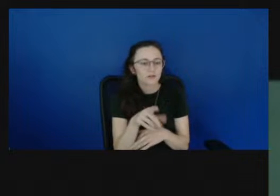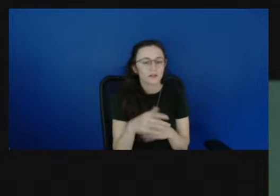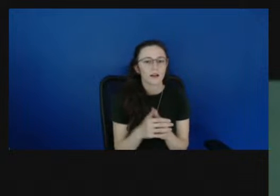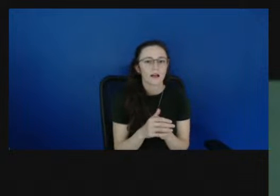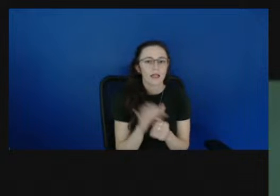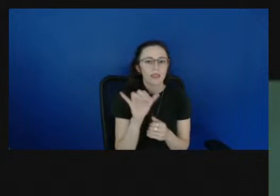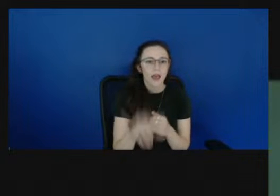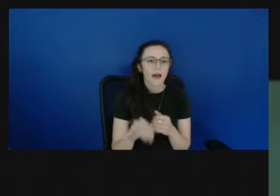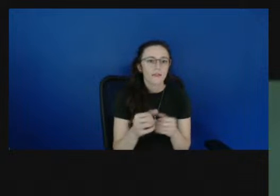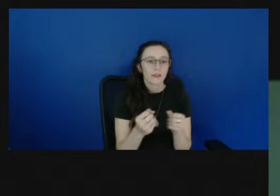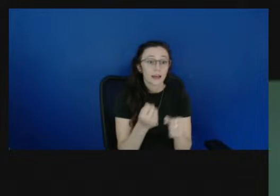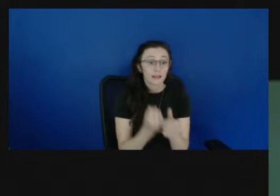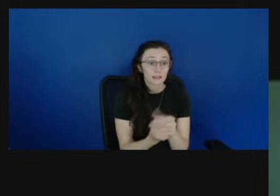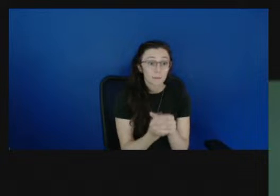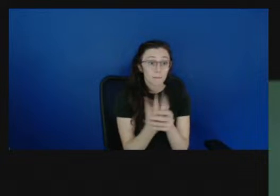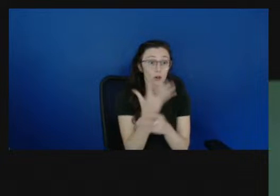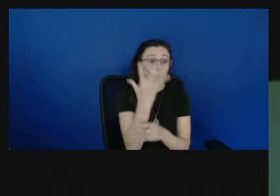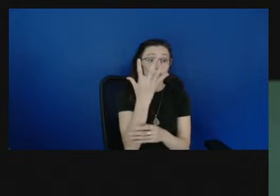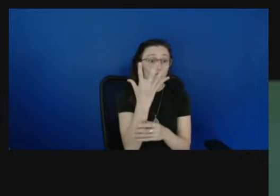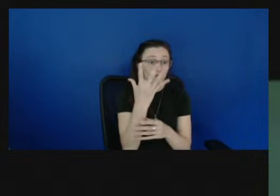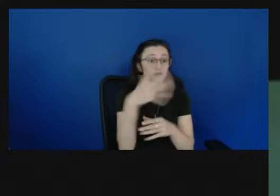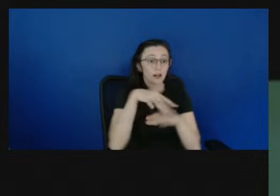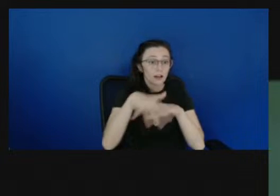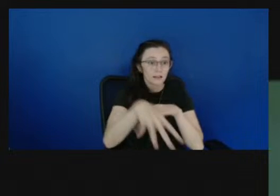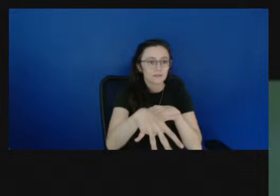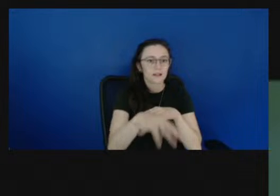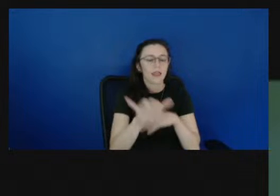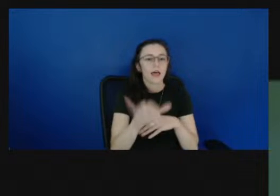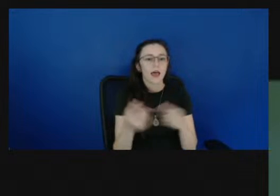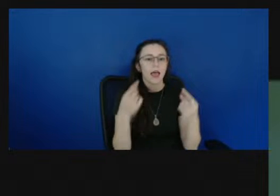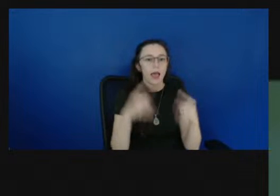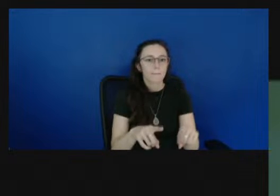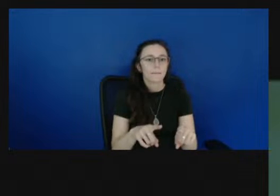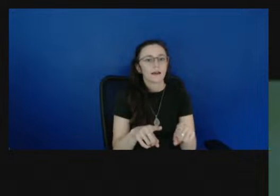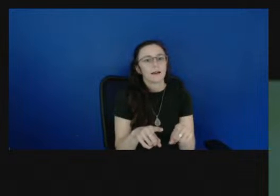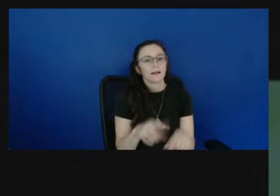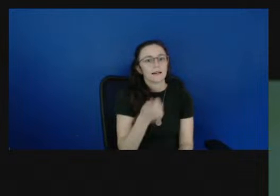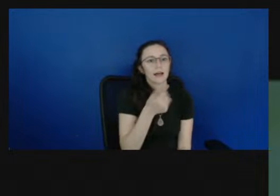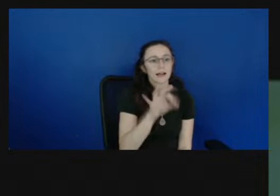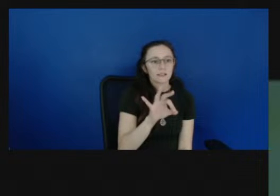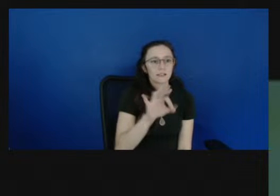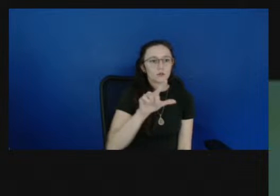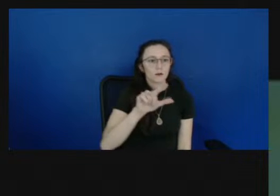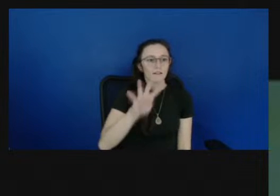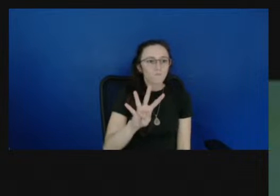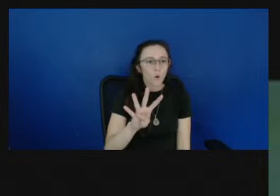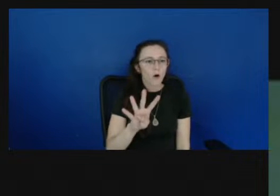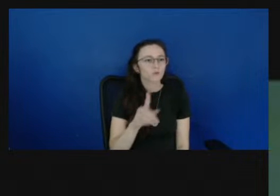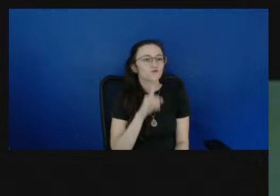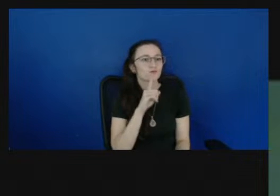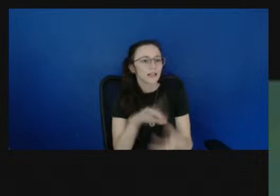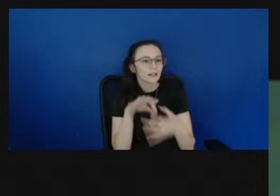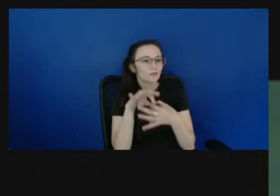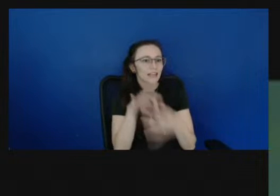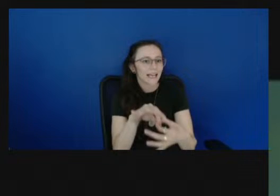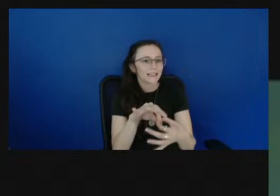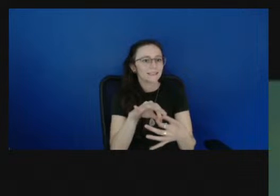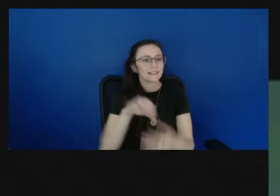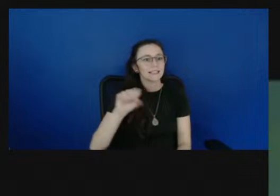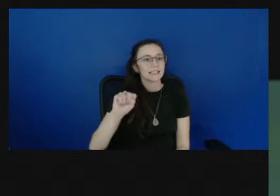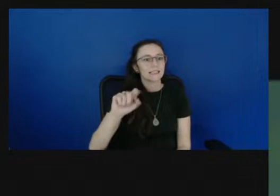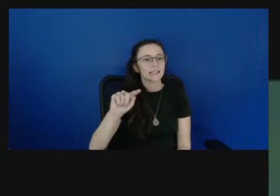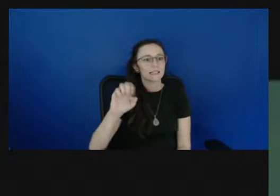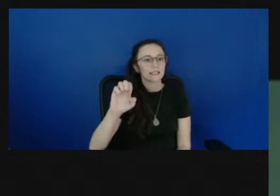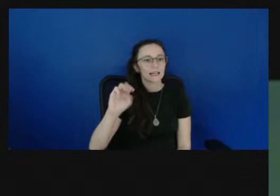explosions in 1924 were truly steam-driven, but it's kind of hard to give that up entirely. So maybe we can make a